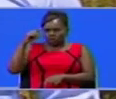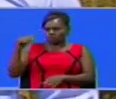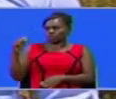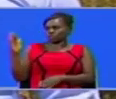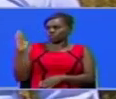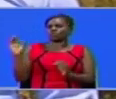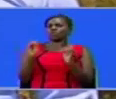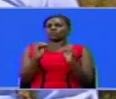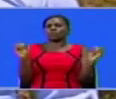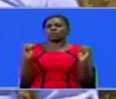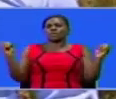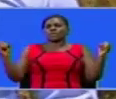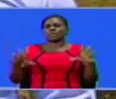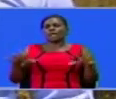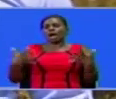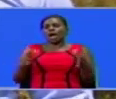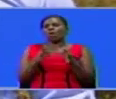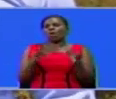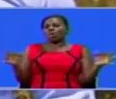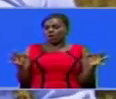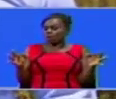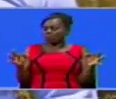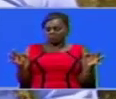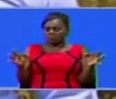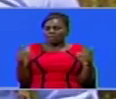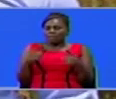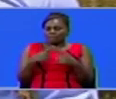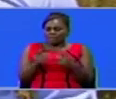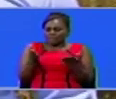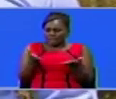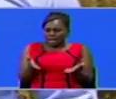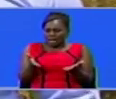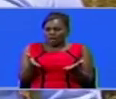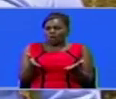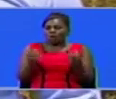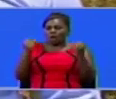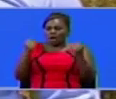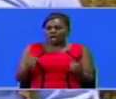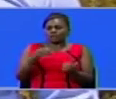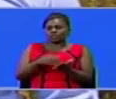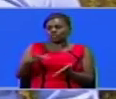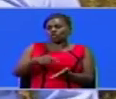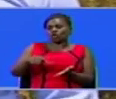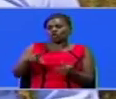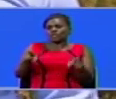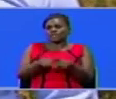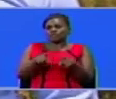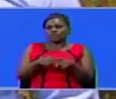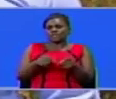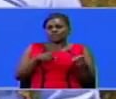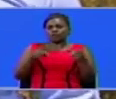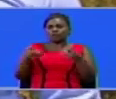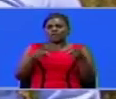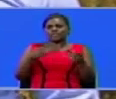cases. It is not clear how long this is likely to take, but this is having a toll order, not only on the locals here, but the tourism